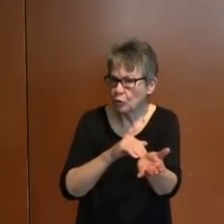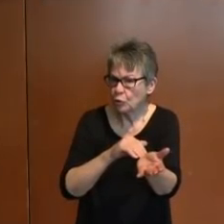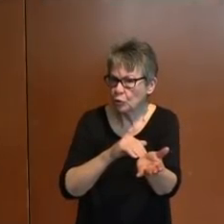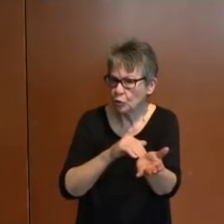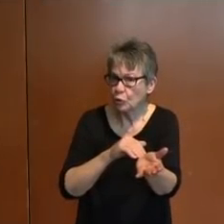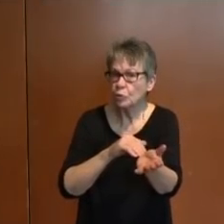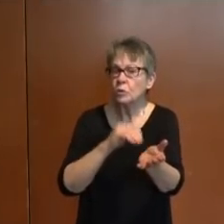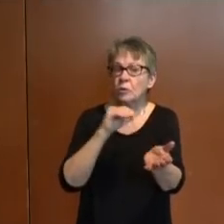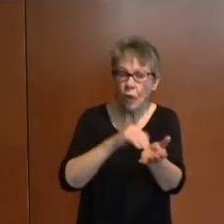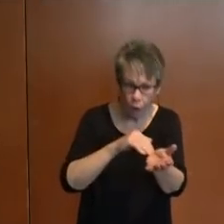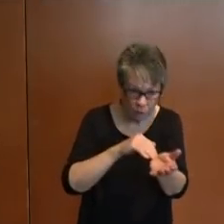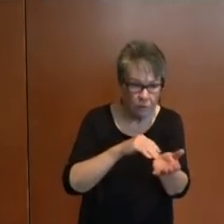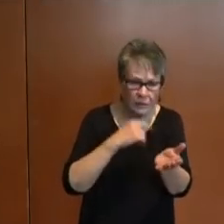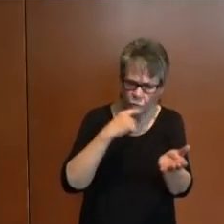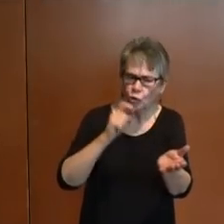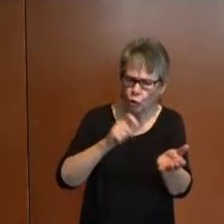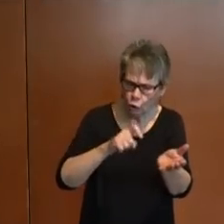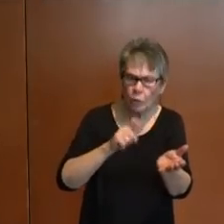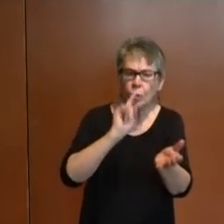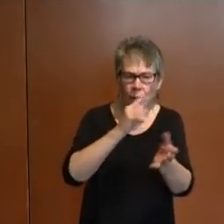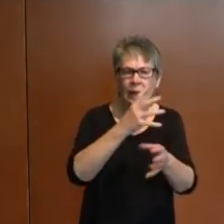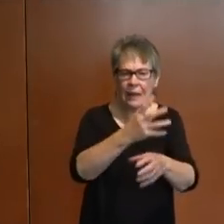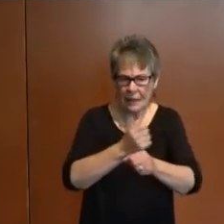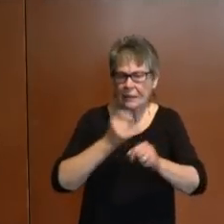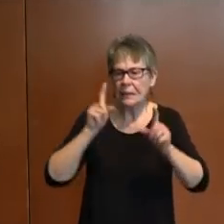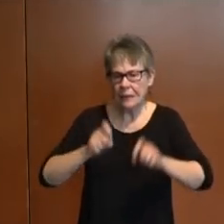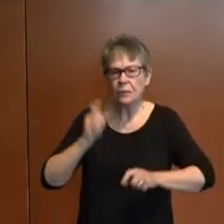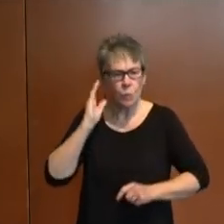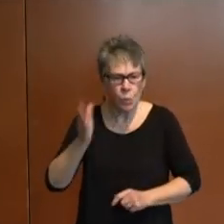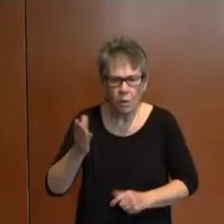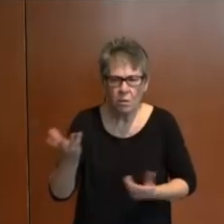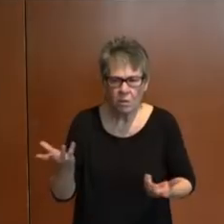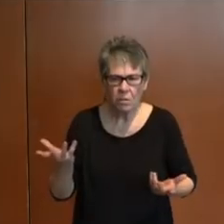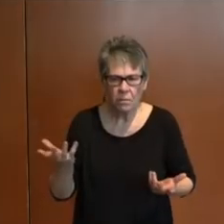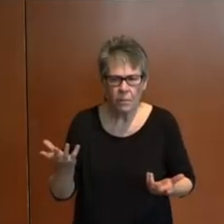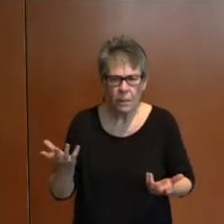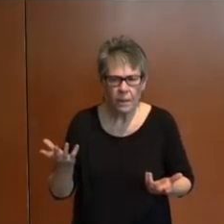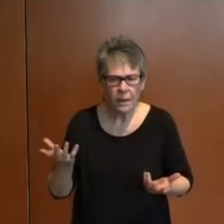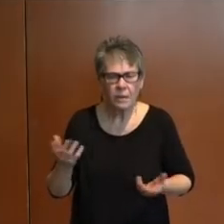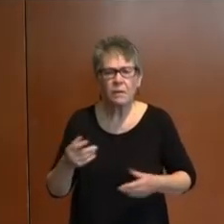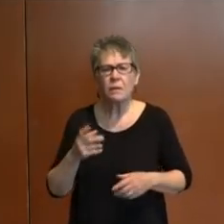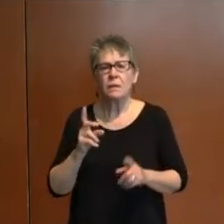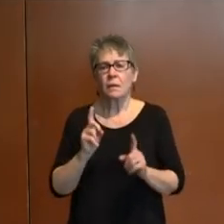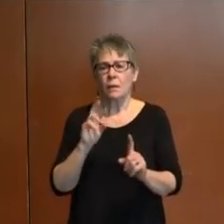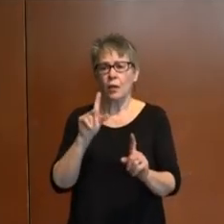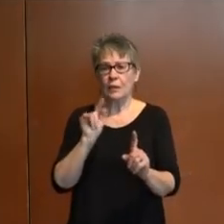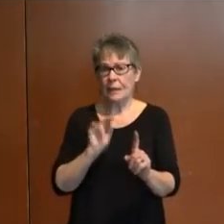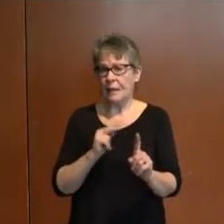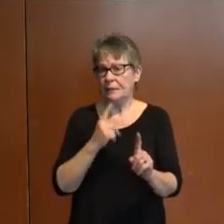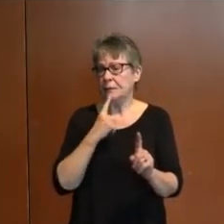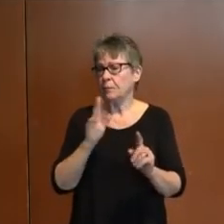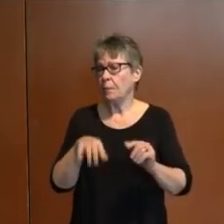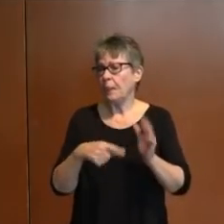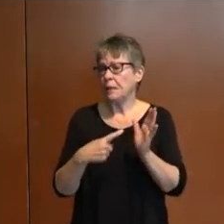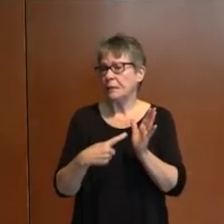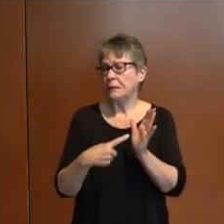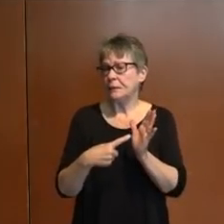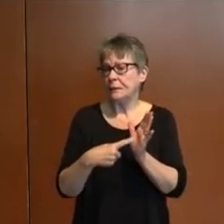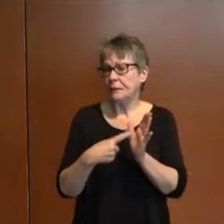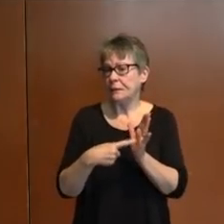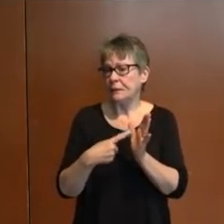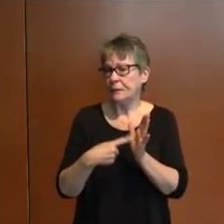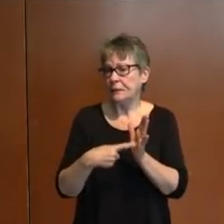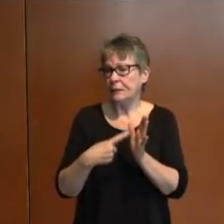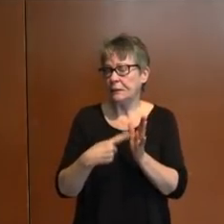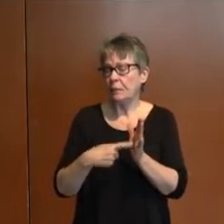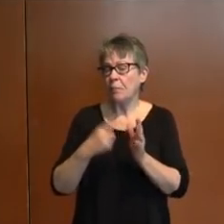That again, and just to add on a comment from a little bit earlier, sometimes some individuals with weakened immune systems can't mount